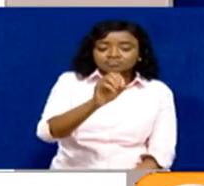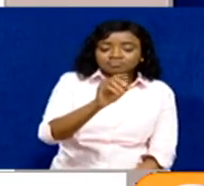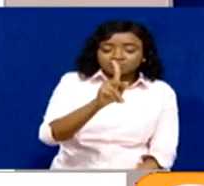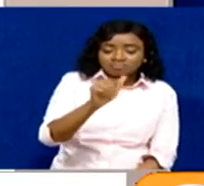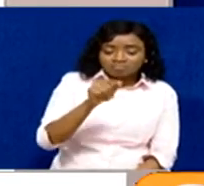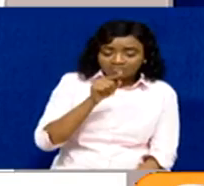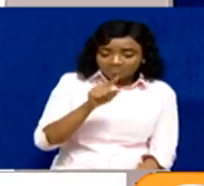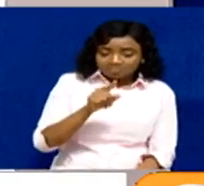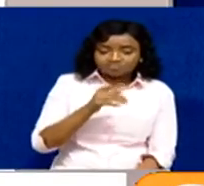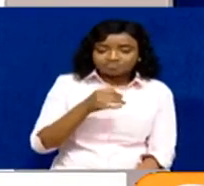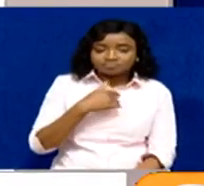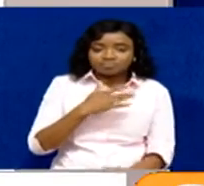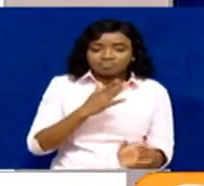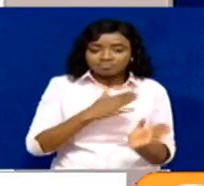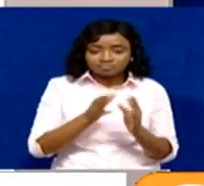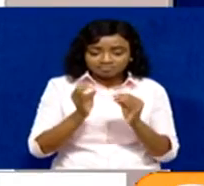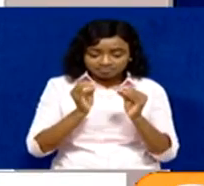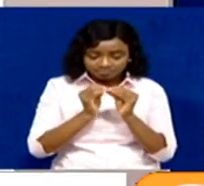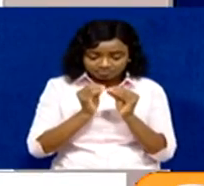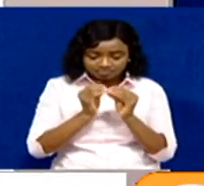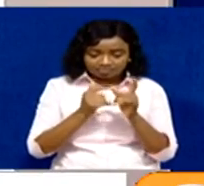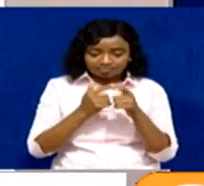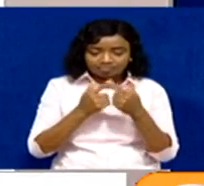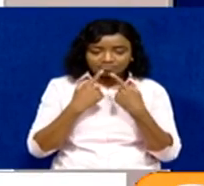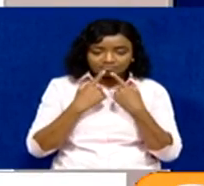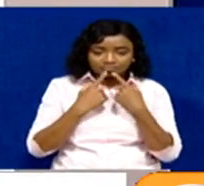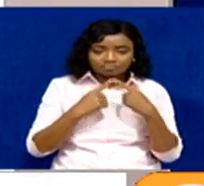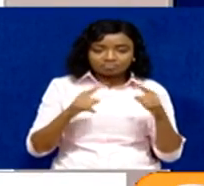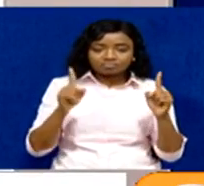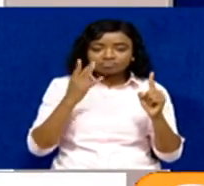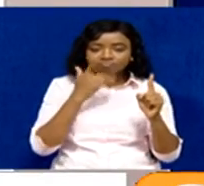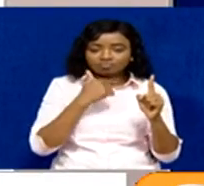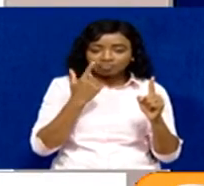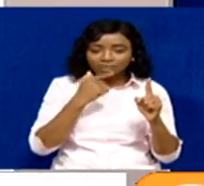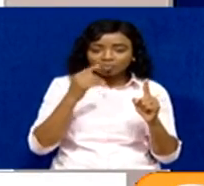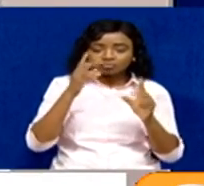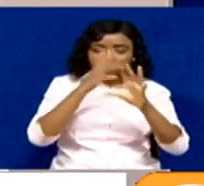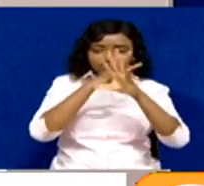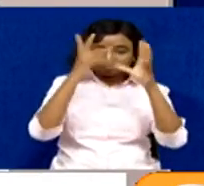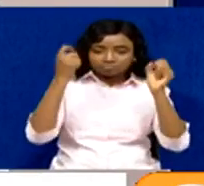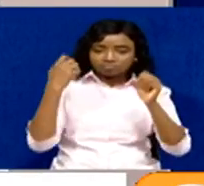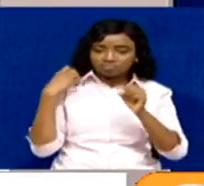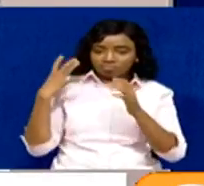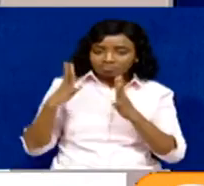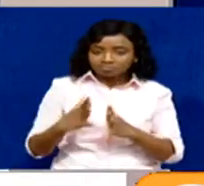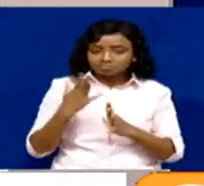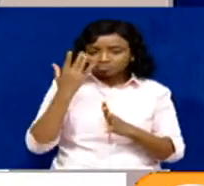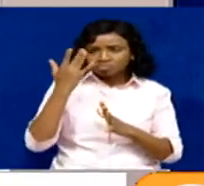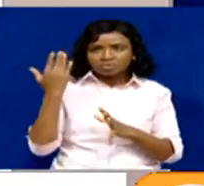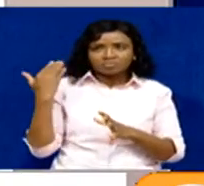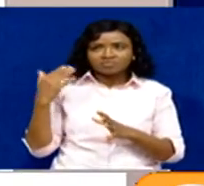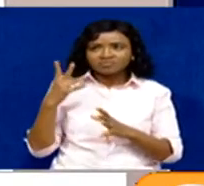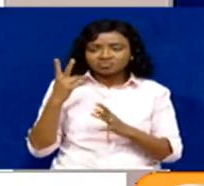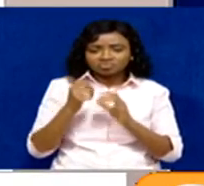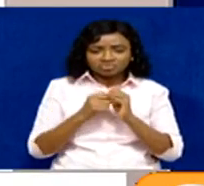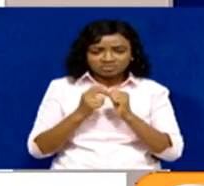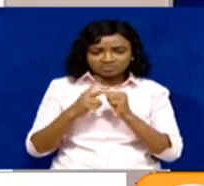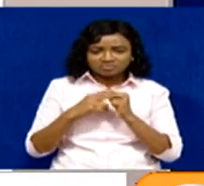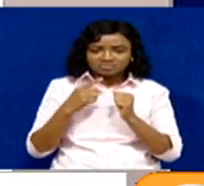declare who would be a flag bearer. And because in 2017, I went through a process